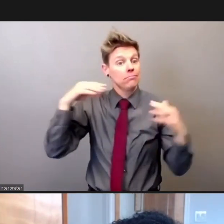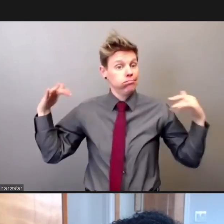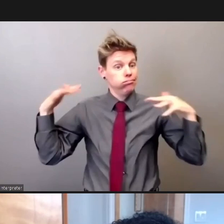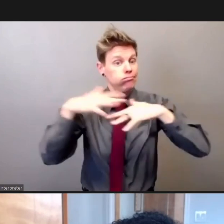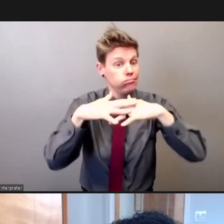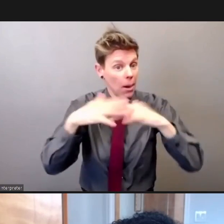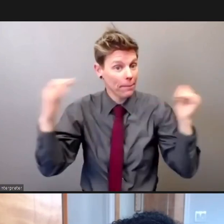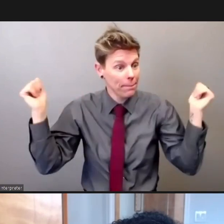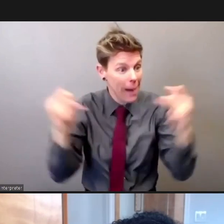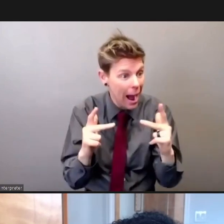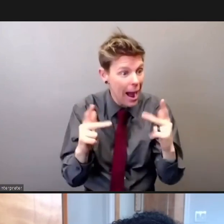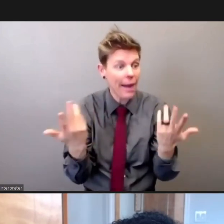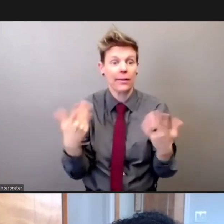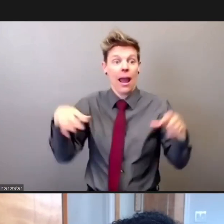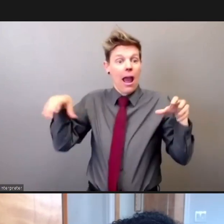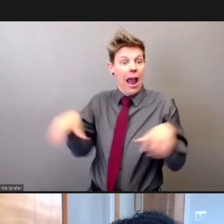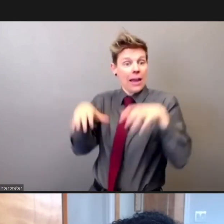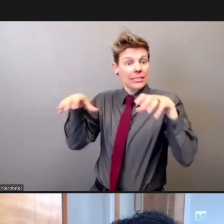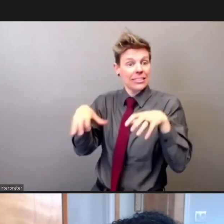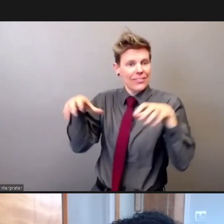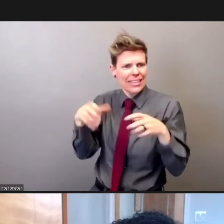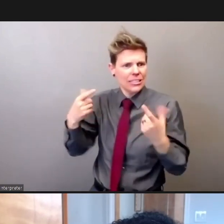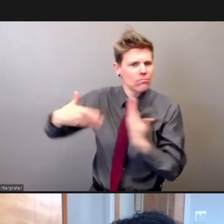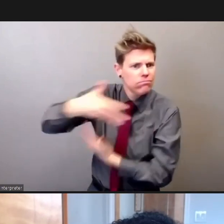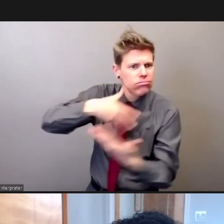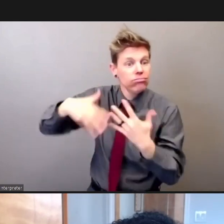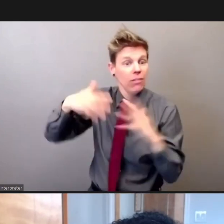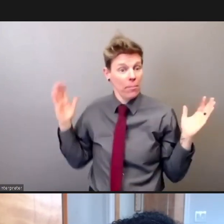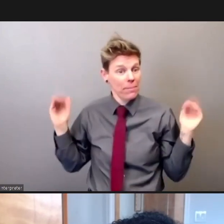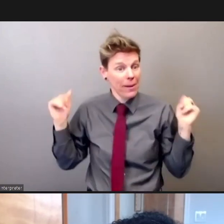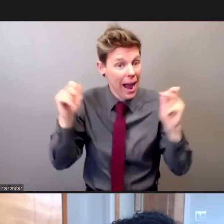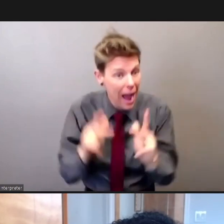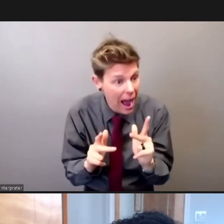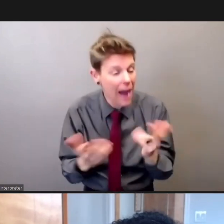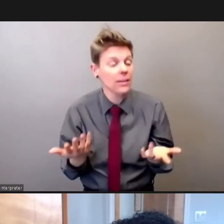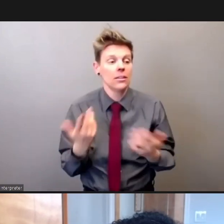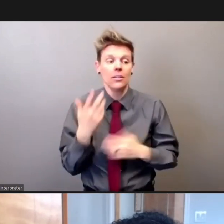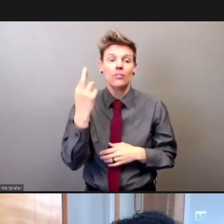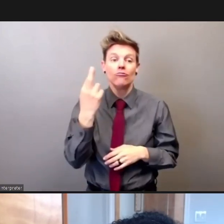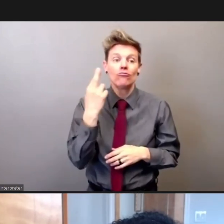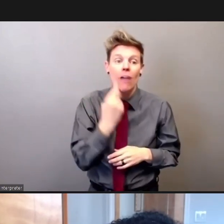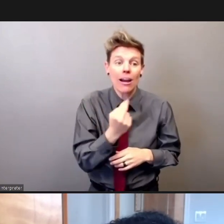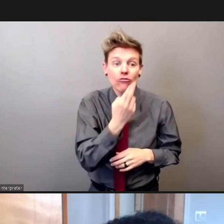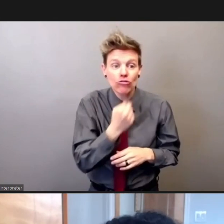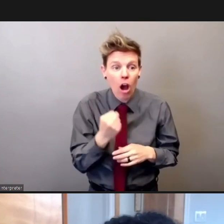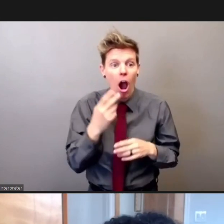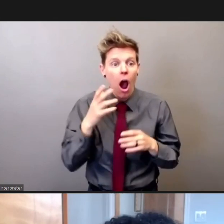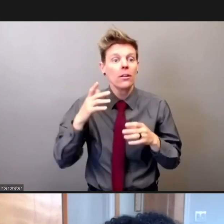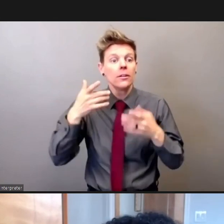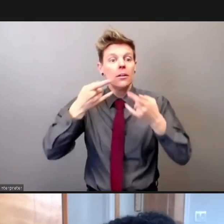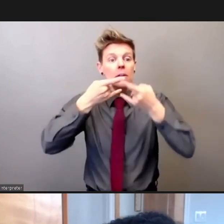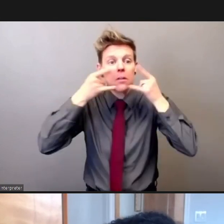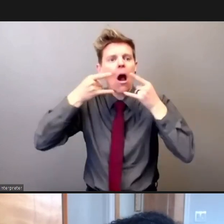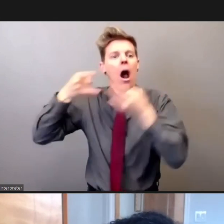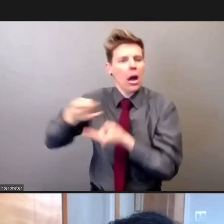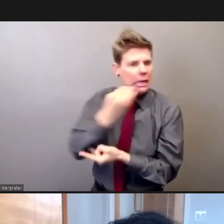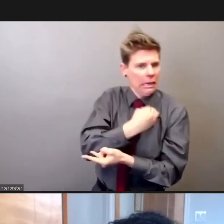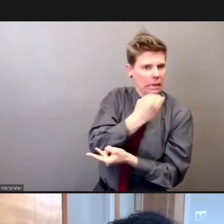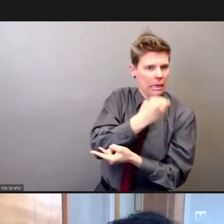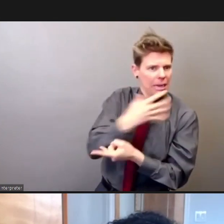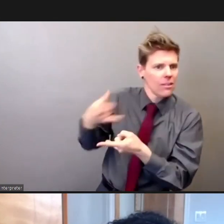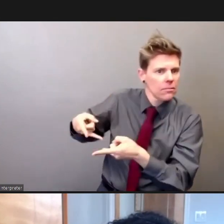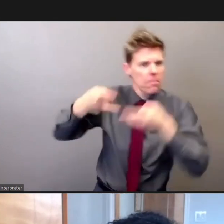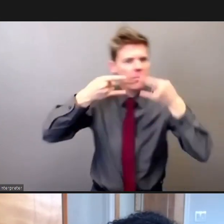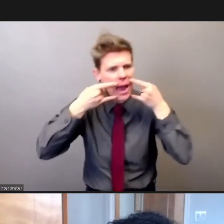particularly where you're getting a snack or a beverage, high risk, because you have to take the mask off. The number of people in any environment